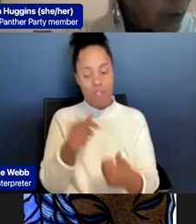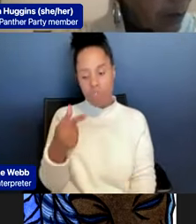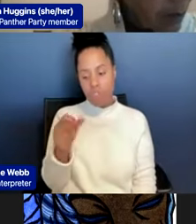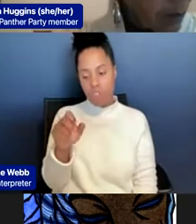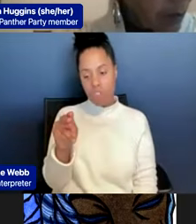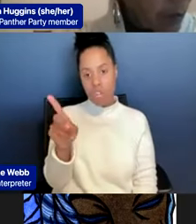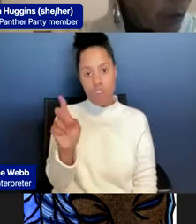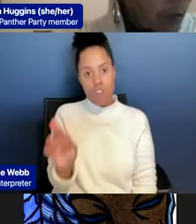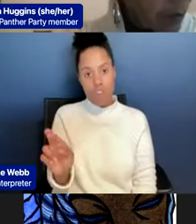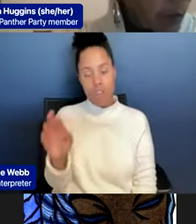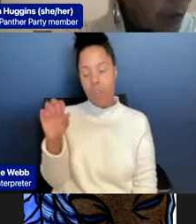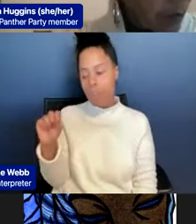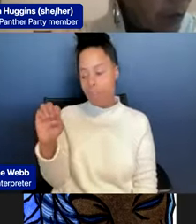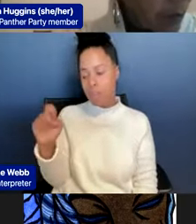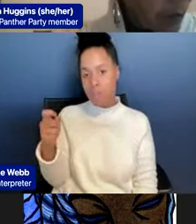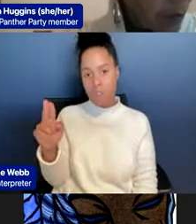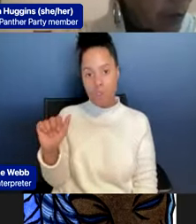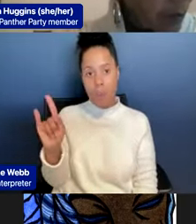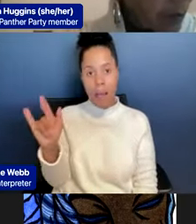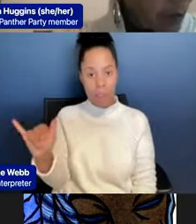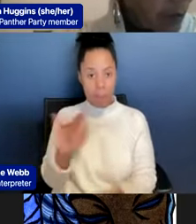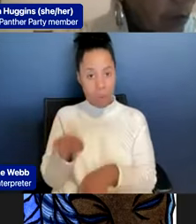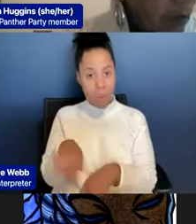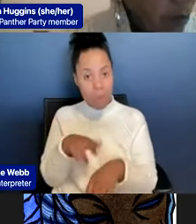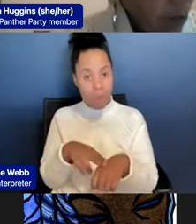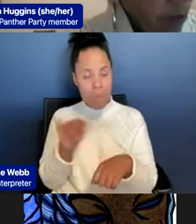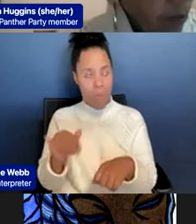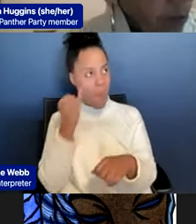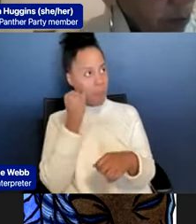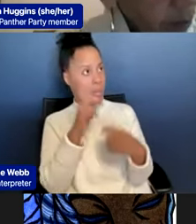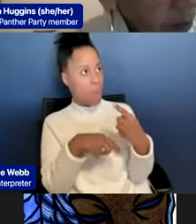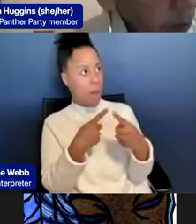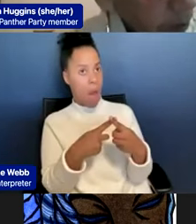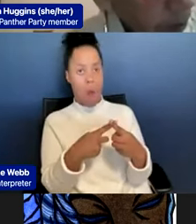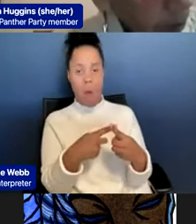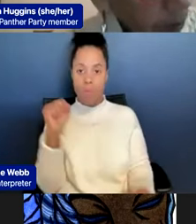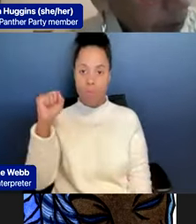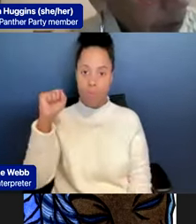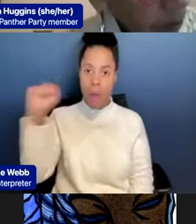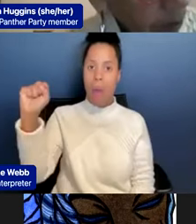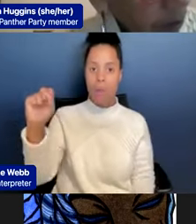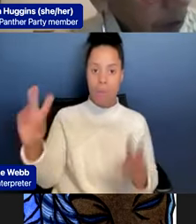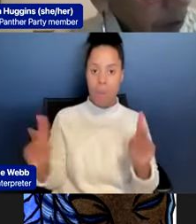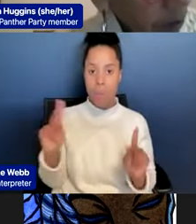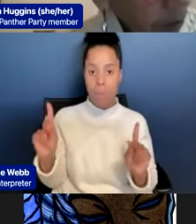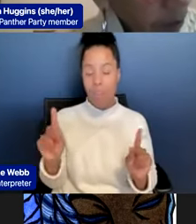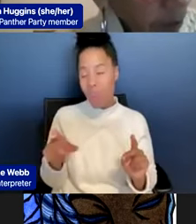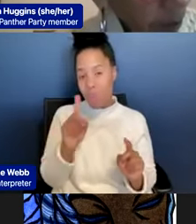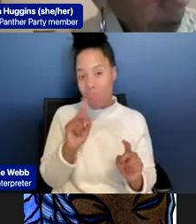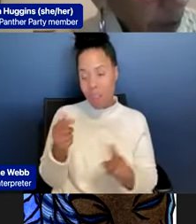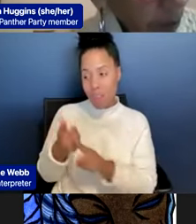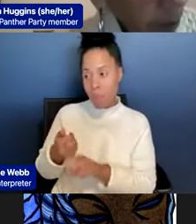This idea around power to the people, you know, was thoroughly democratic,